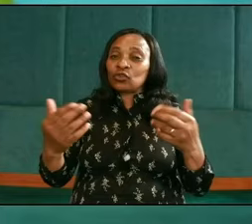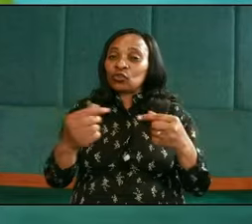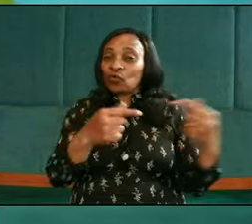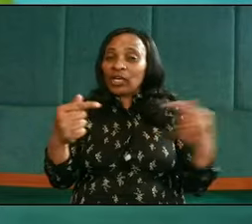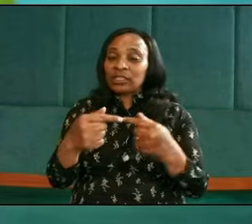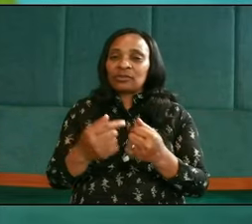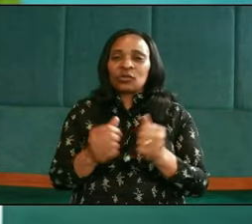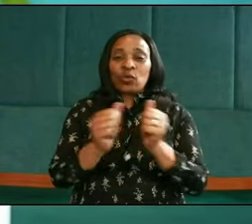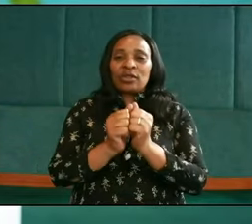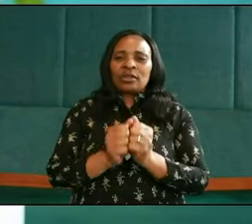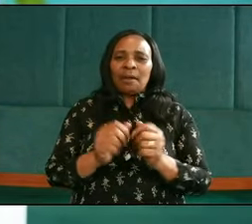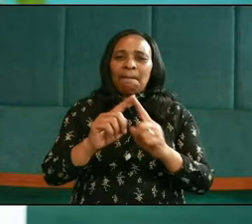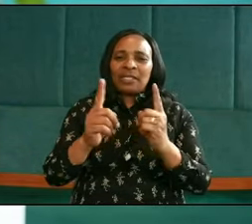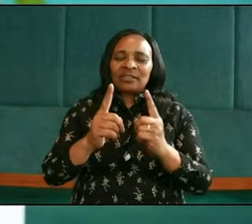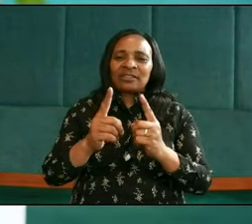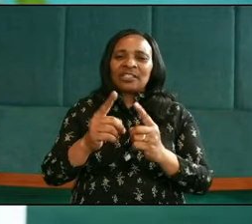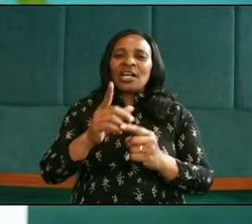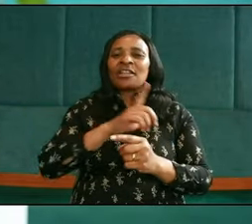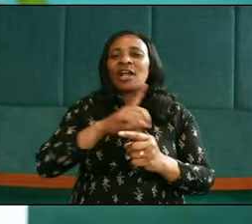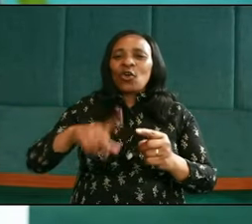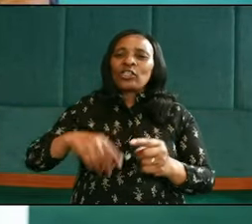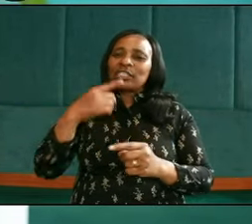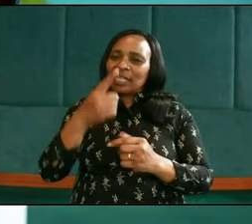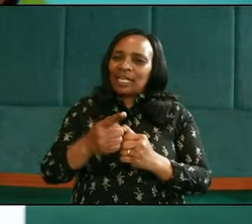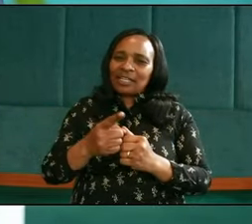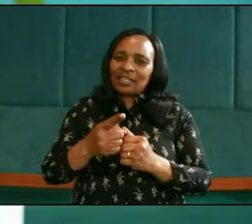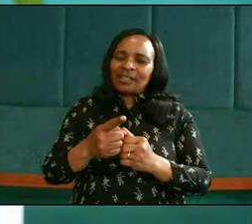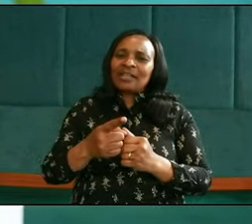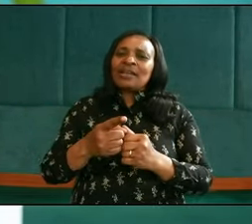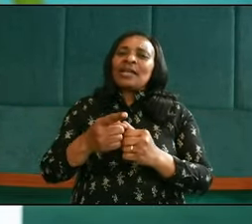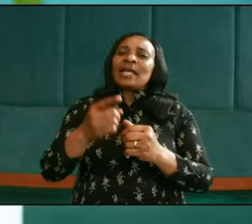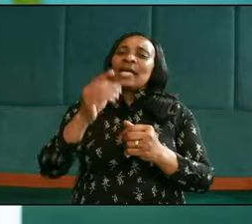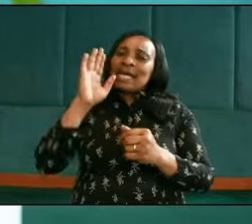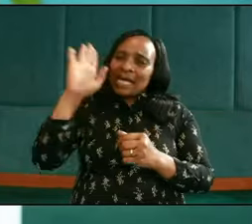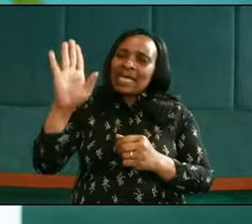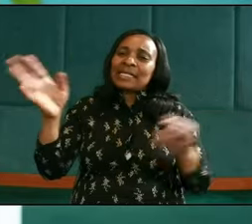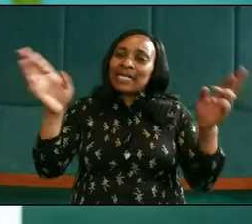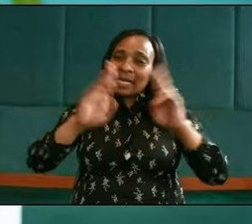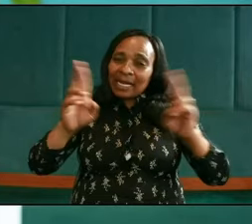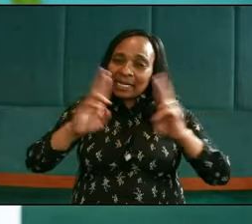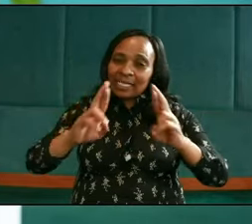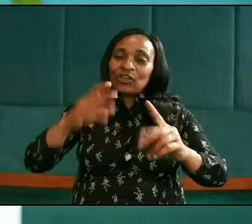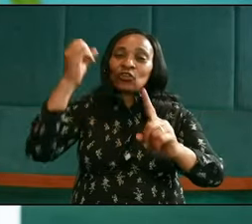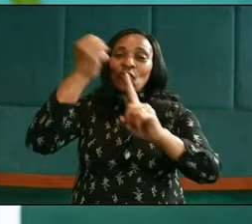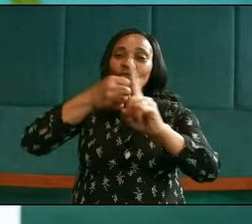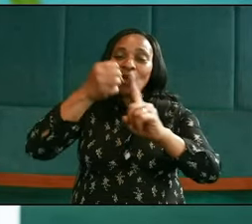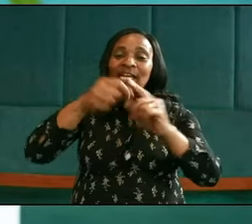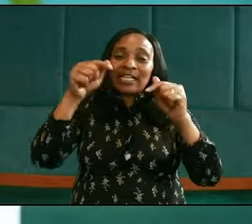But the good thing is that the Lord is ready to fight the enemies for